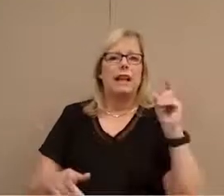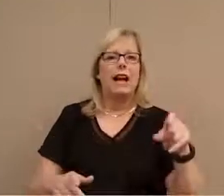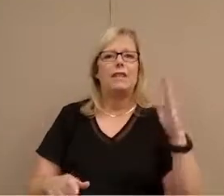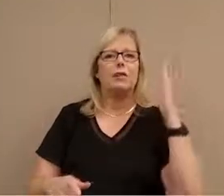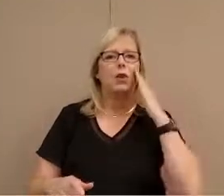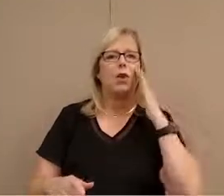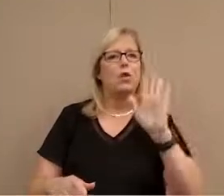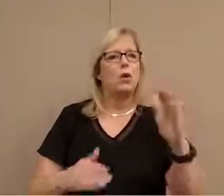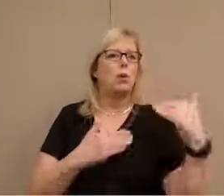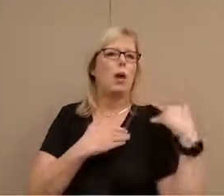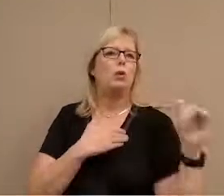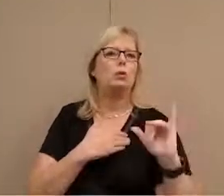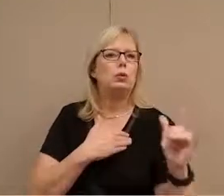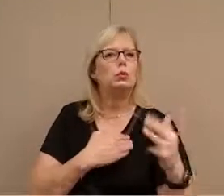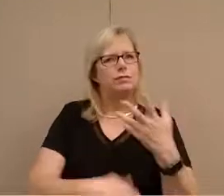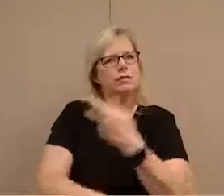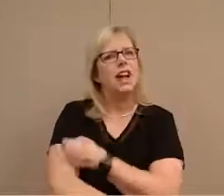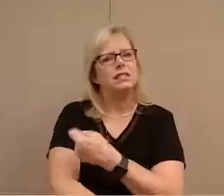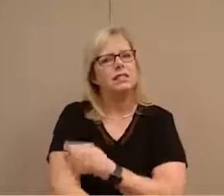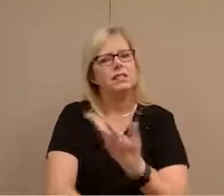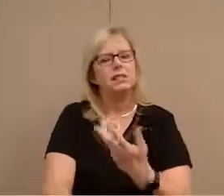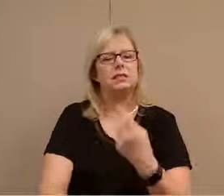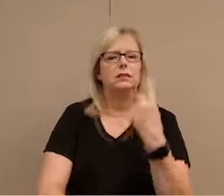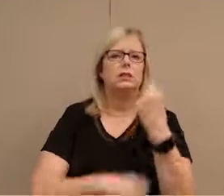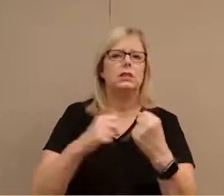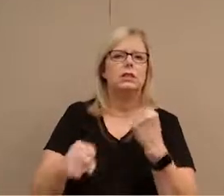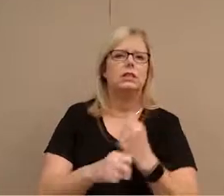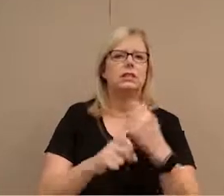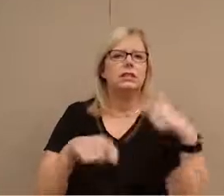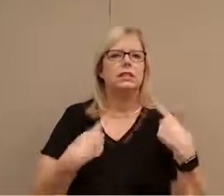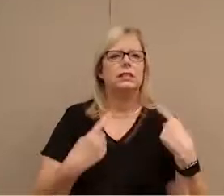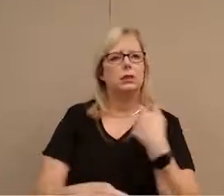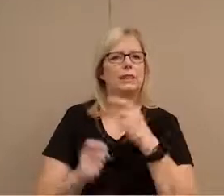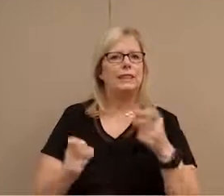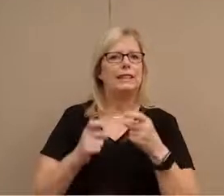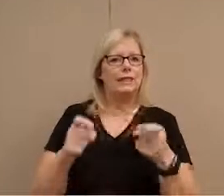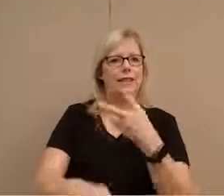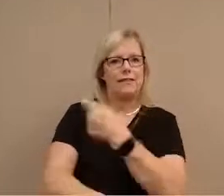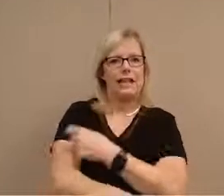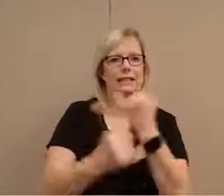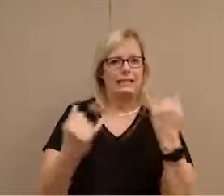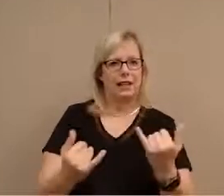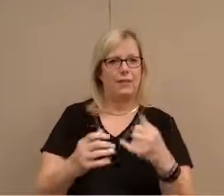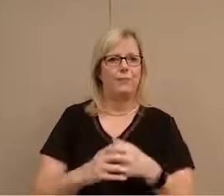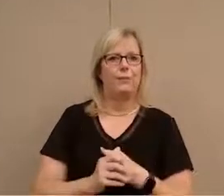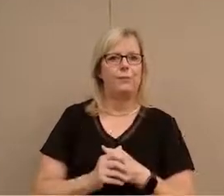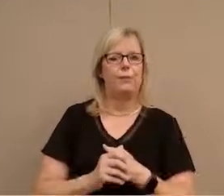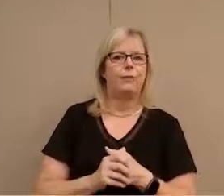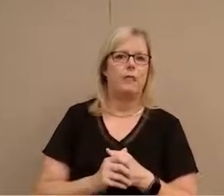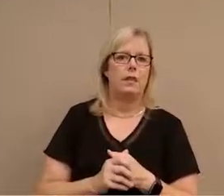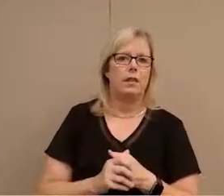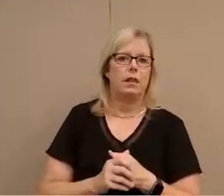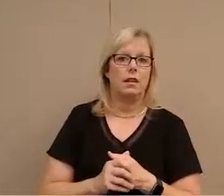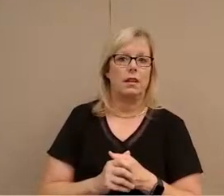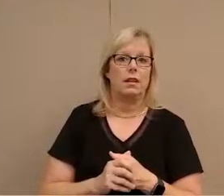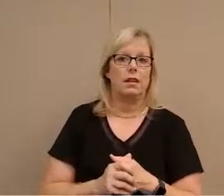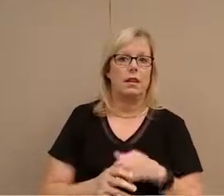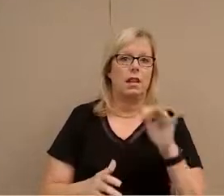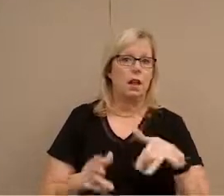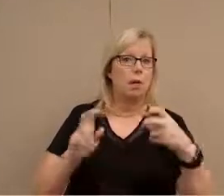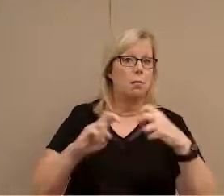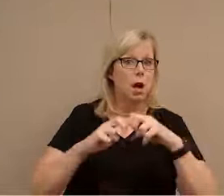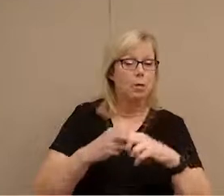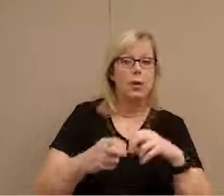their role. And it's a year out since we've been giving the vaccine. And the side effects and the problem